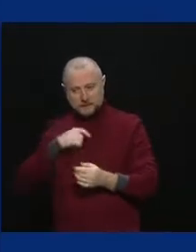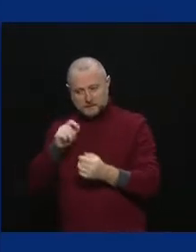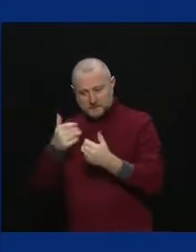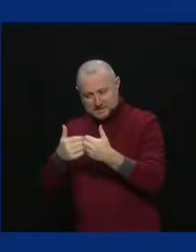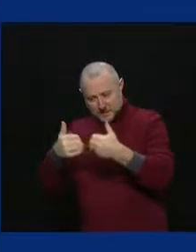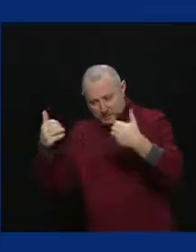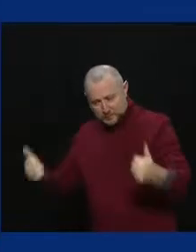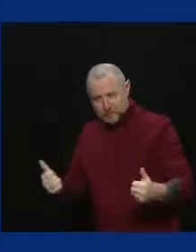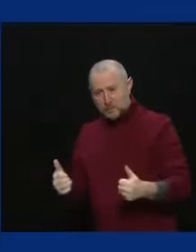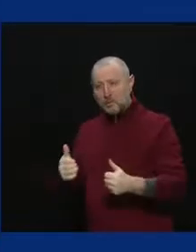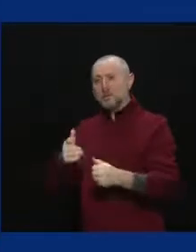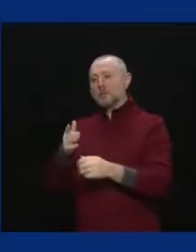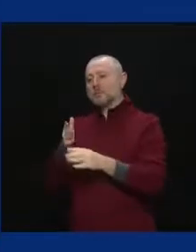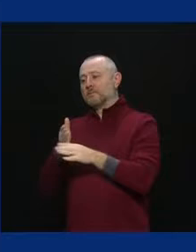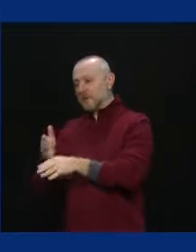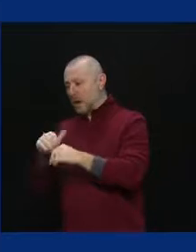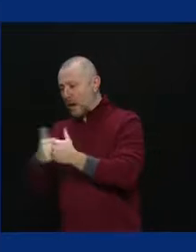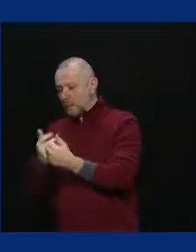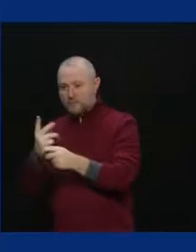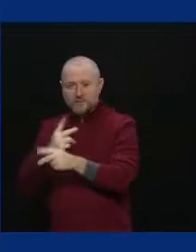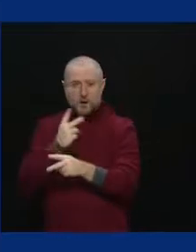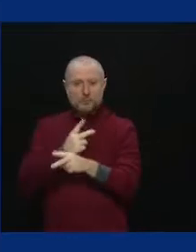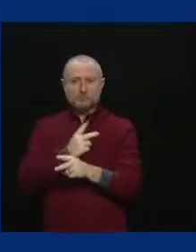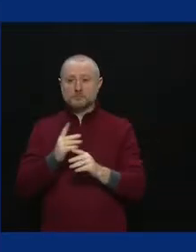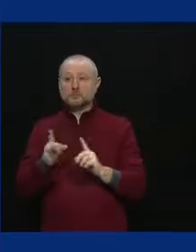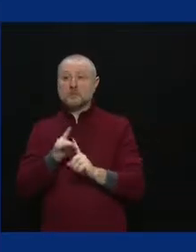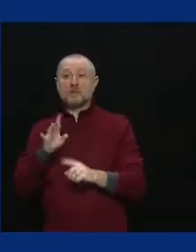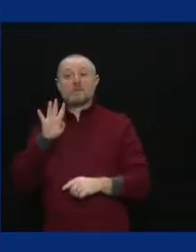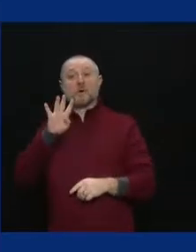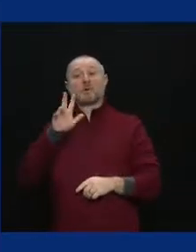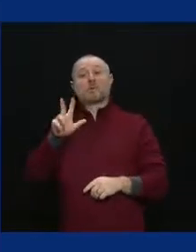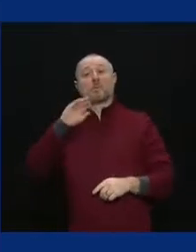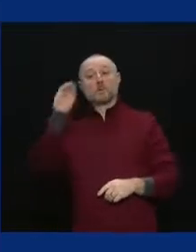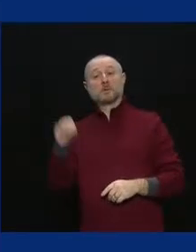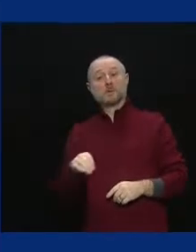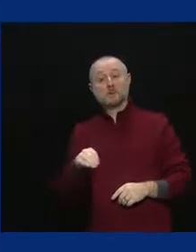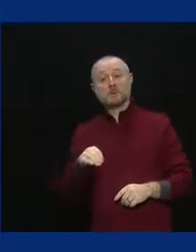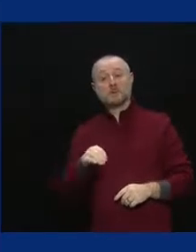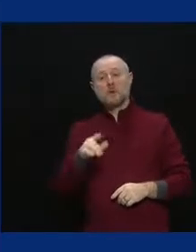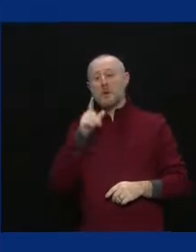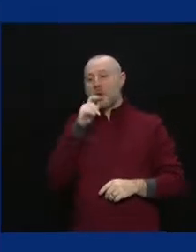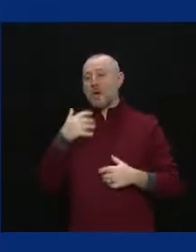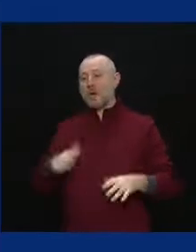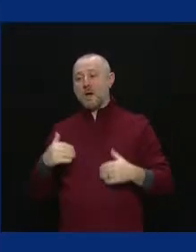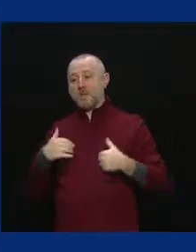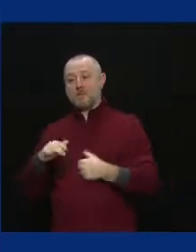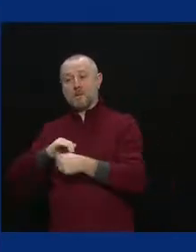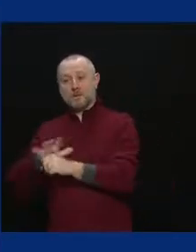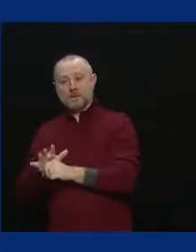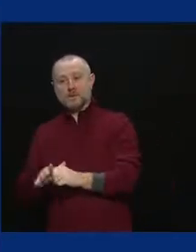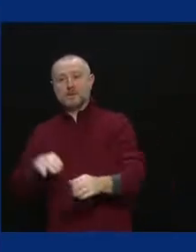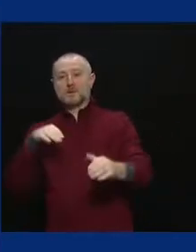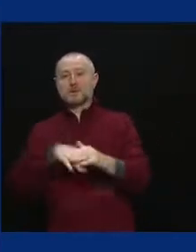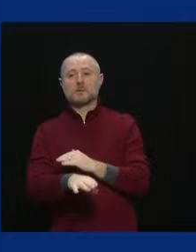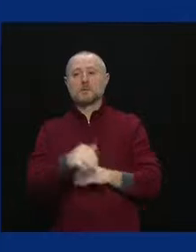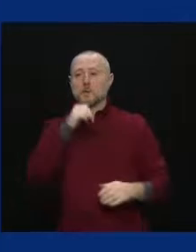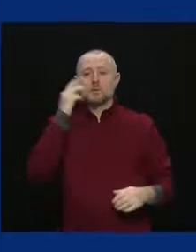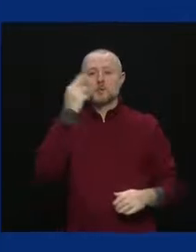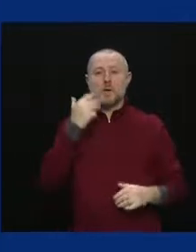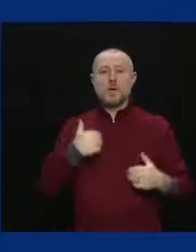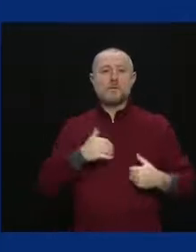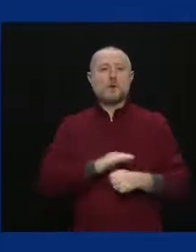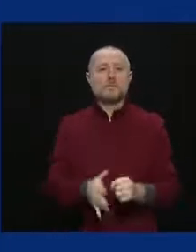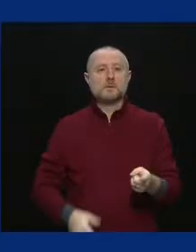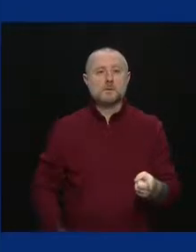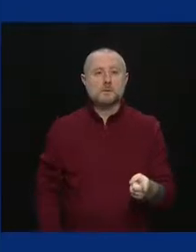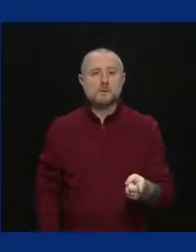So right now, about 43% of COVID patients are admitted for non-COVID reasons. They're just in the hospital because of that. So that